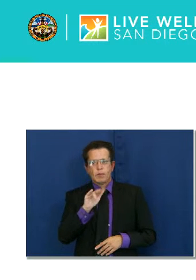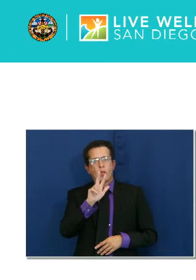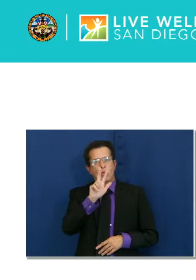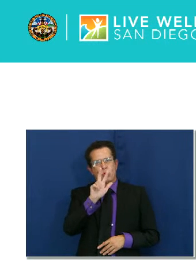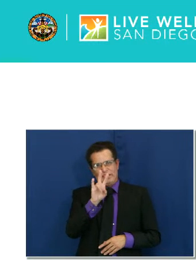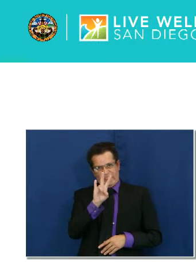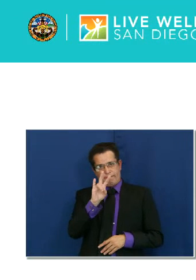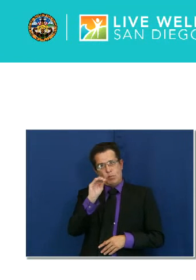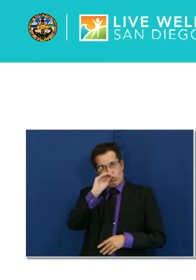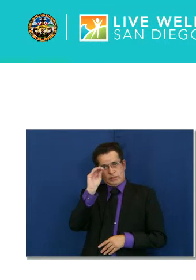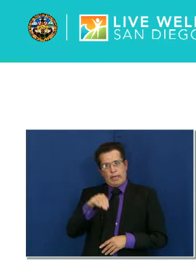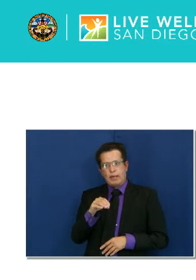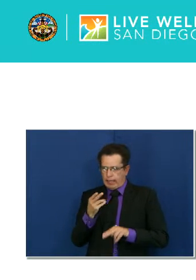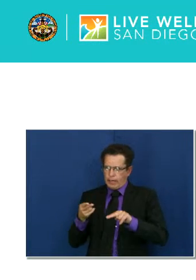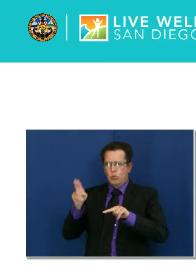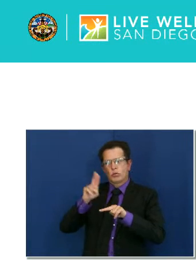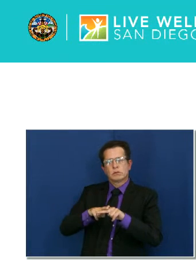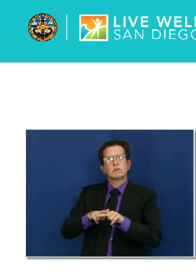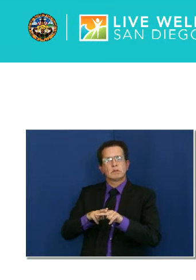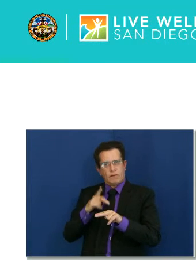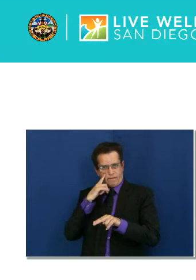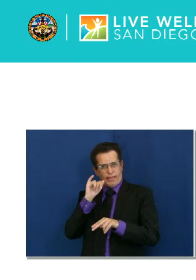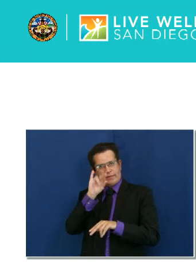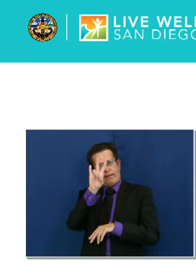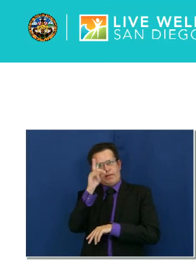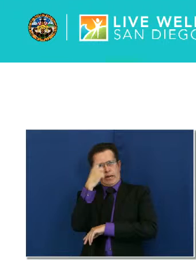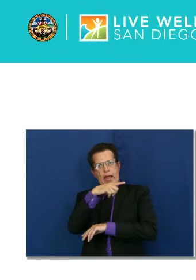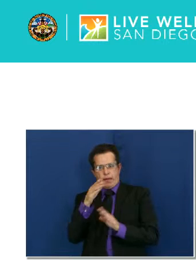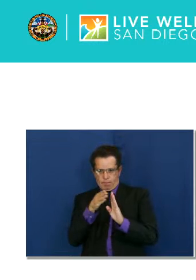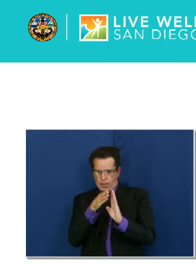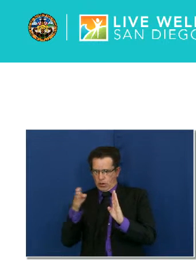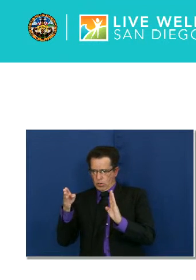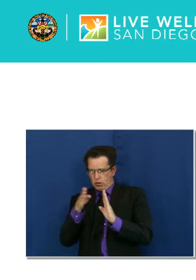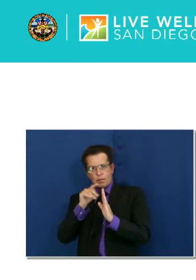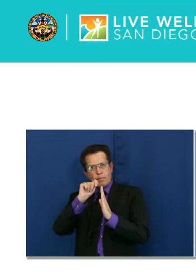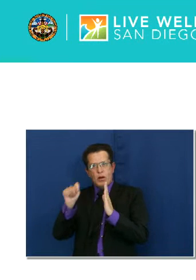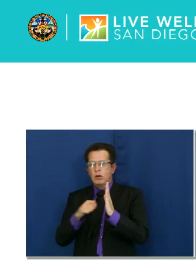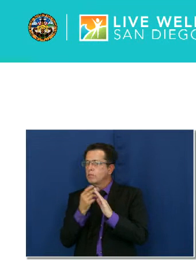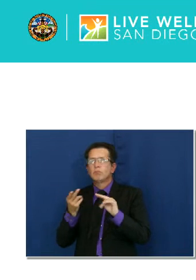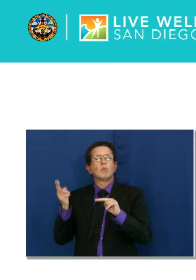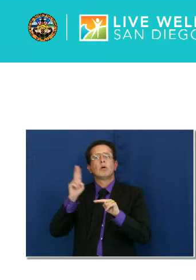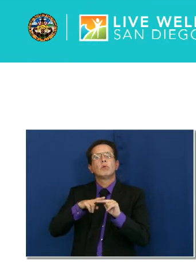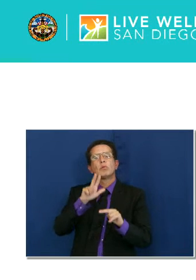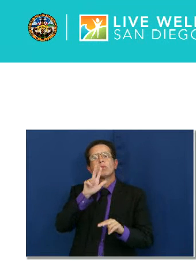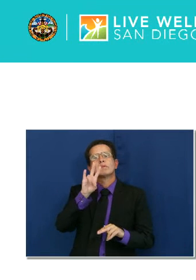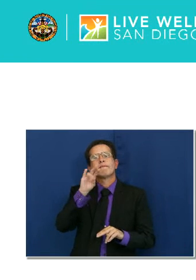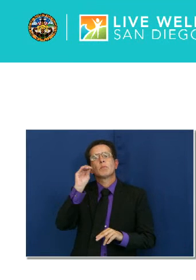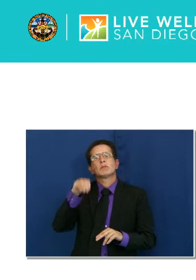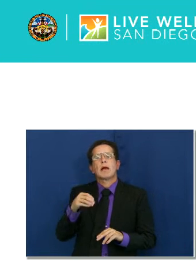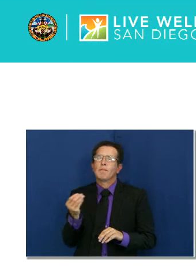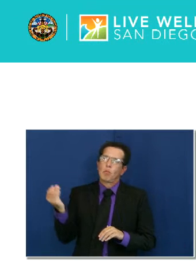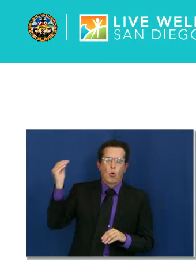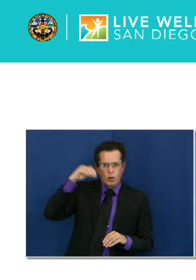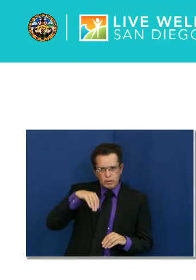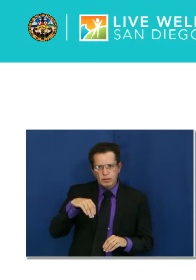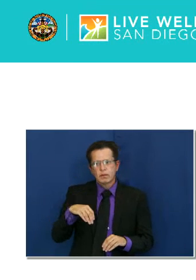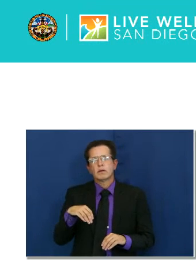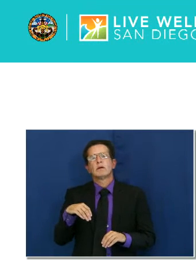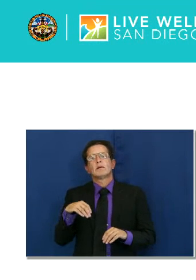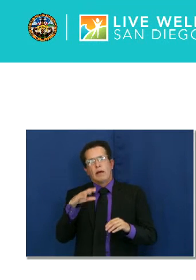in hospitalizations for the 7-day period, which also included a 32%, next